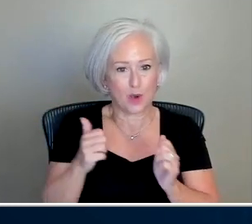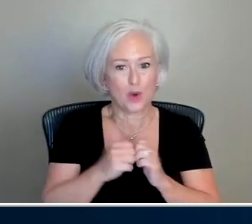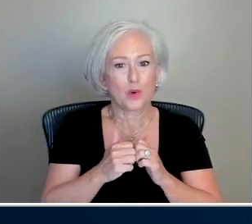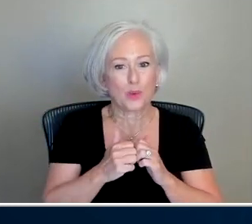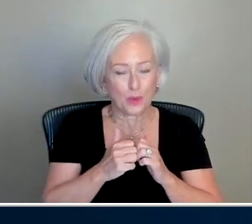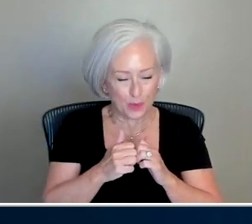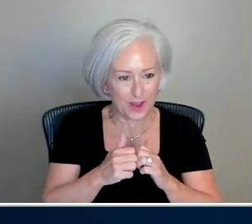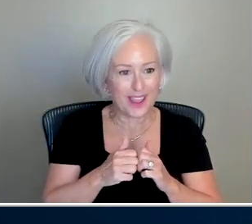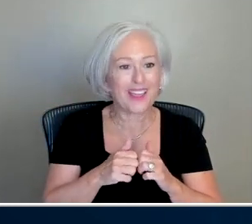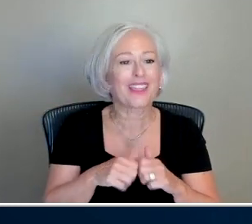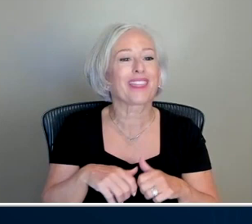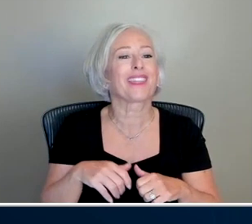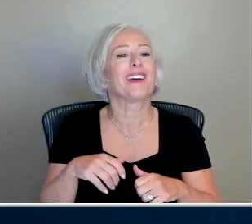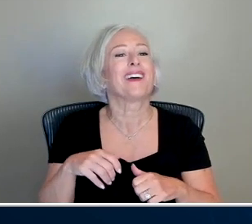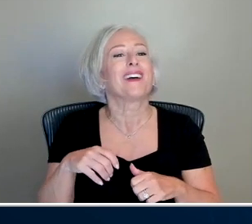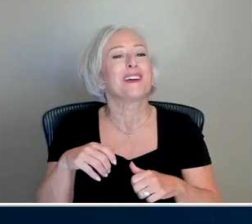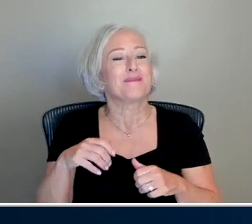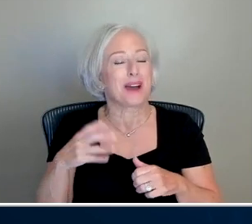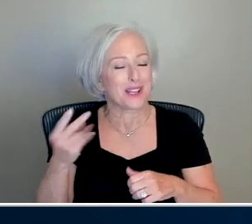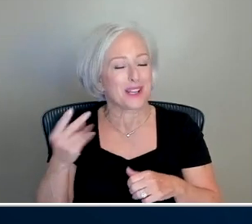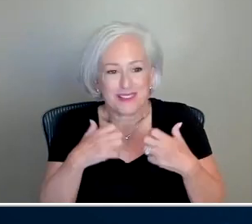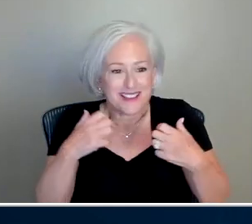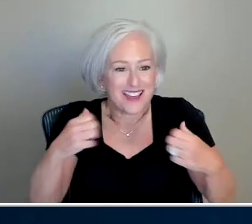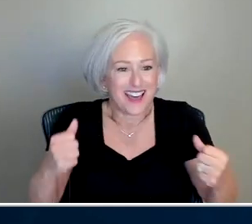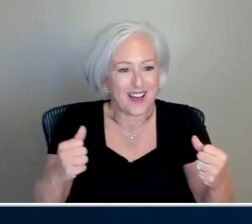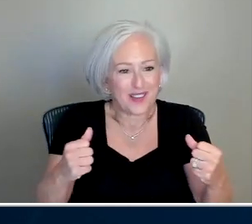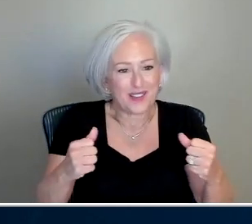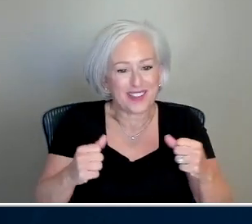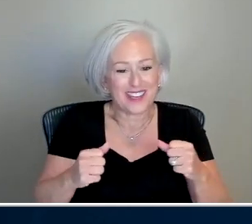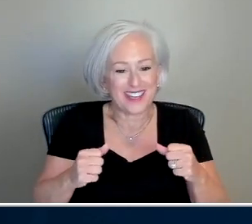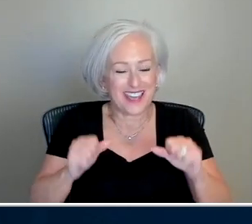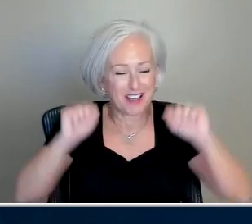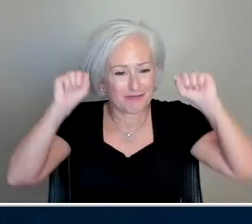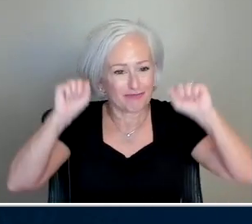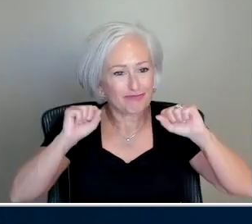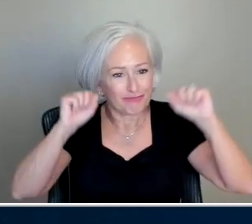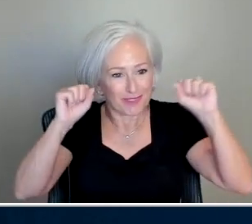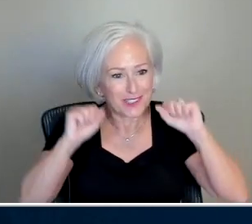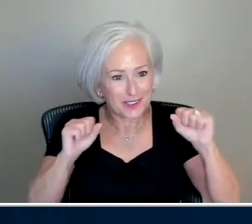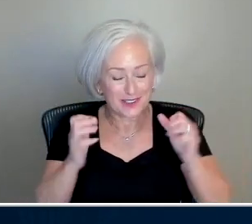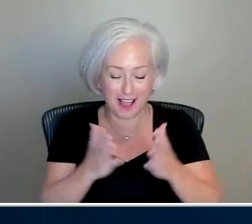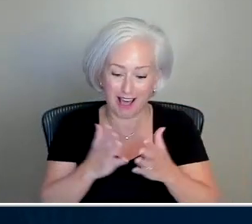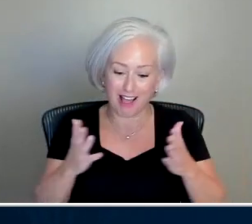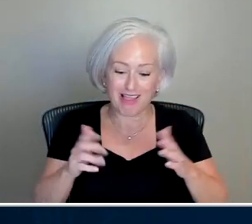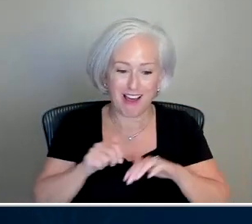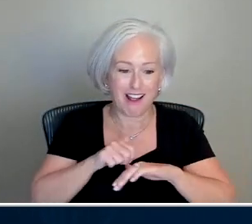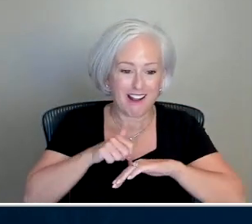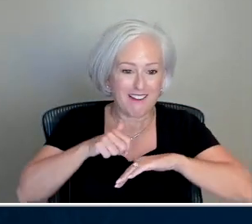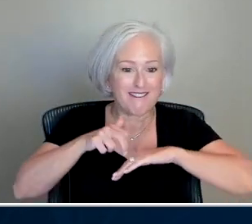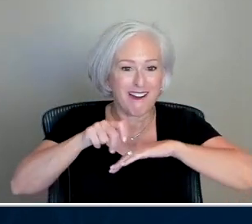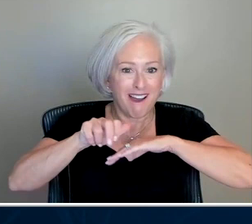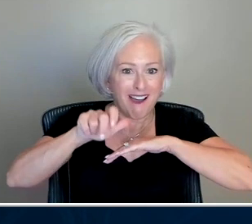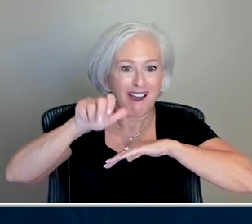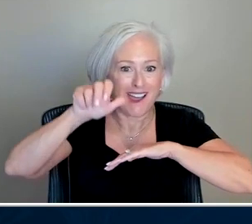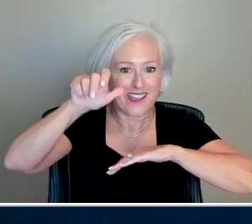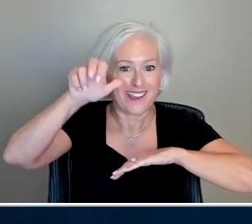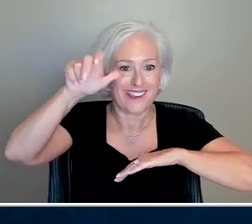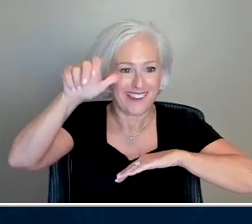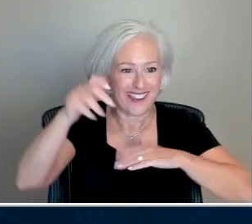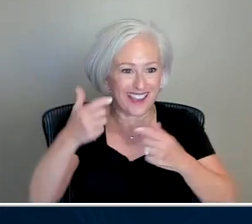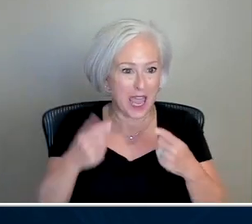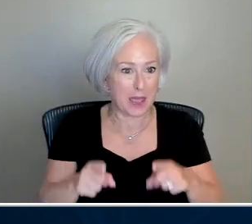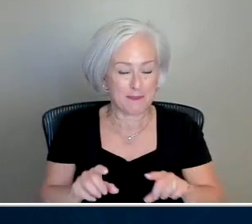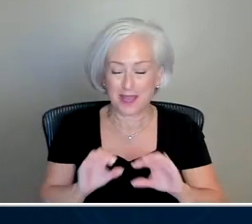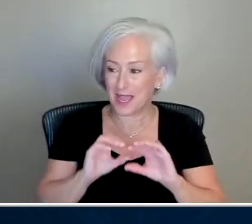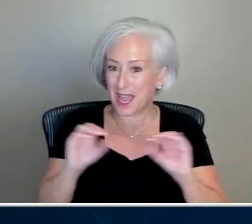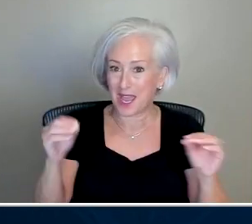And it's easier to stay fit here in Colorado. There's a lot of hiking to be done. And no humidity. It's much easier. No humidity, it